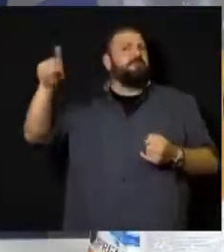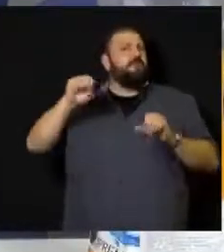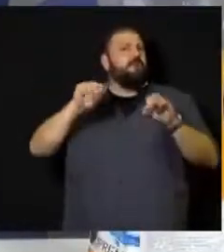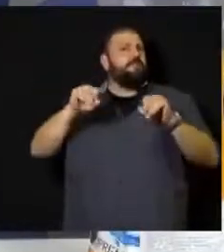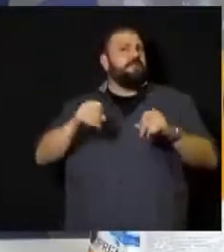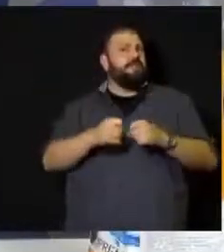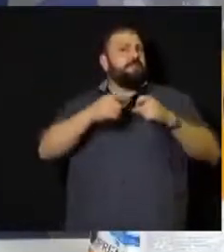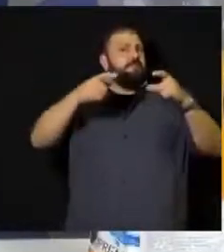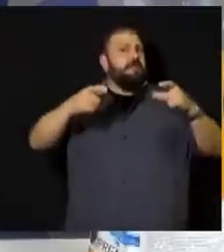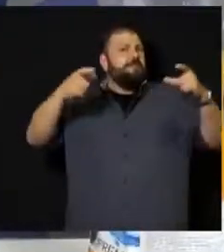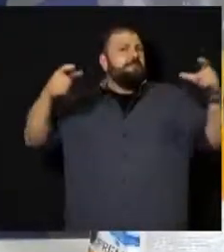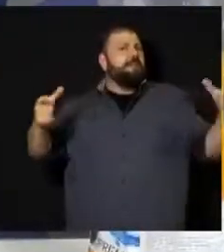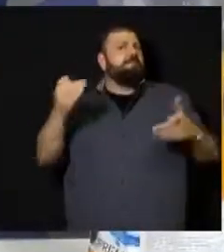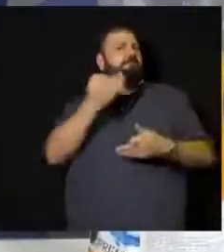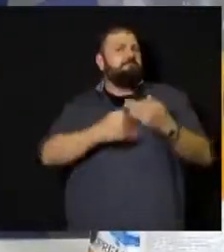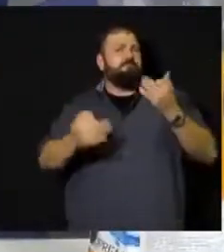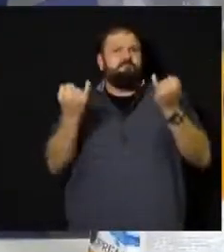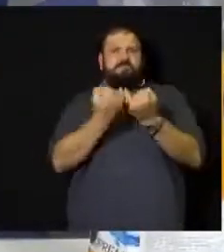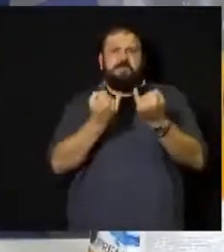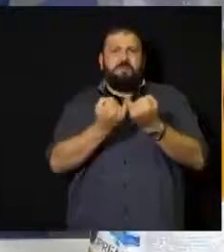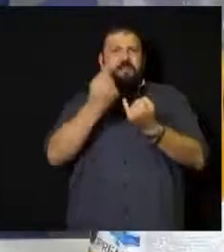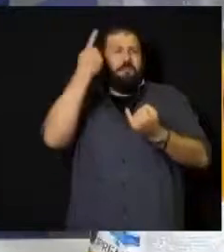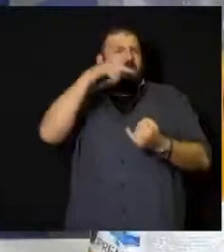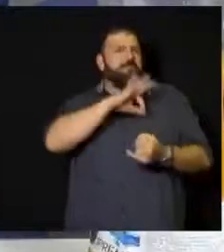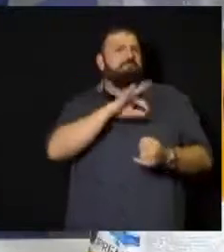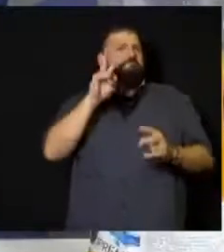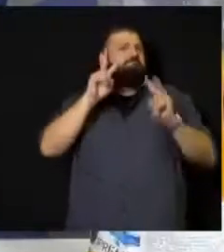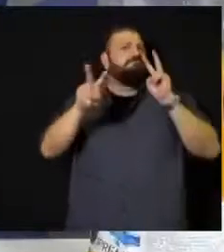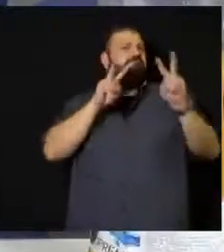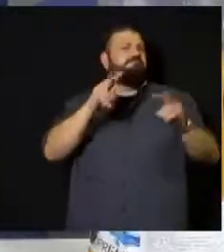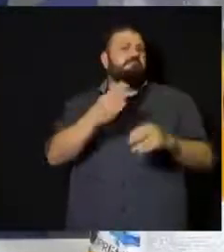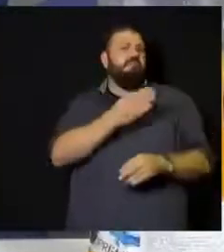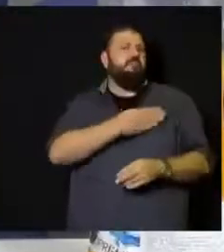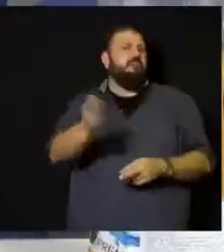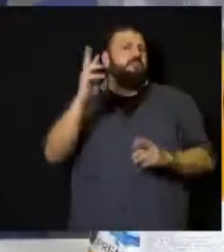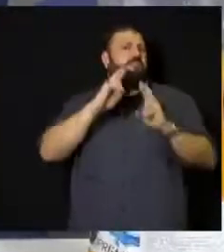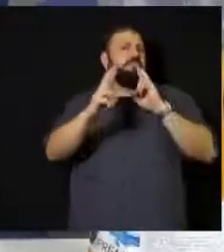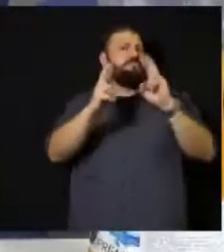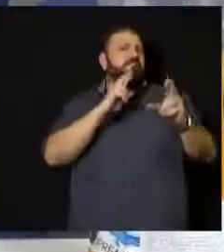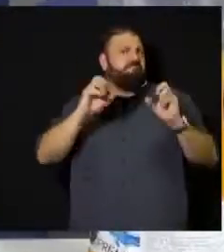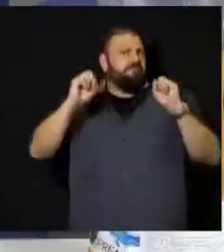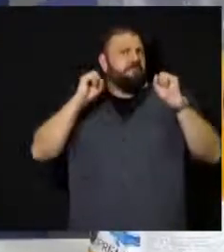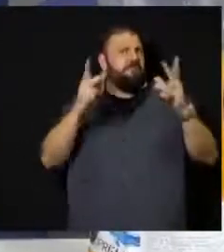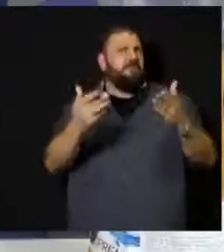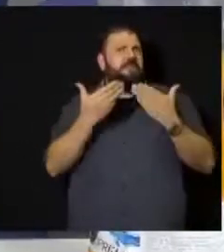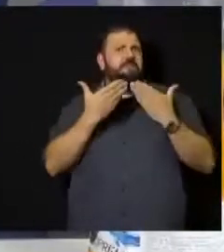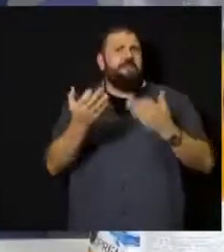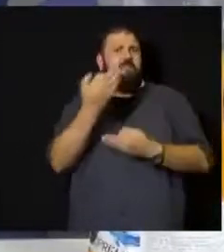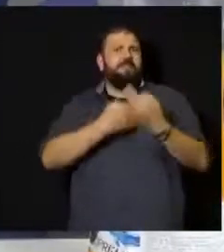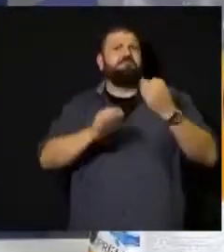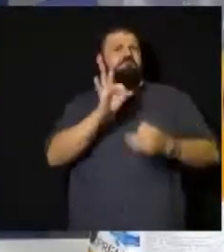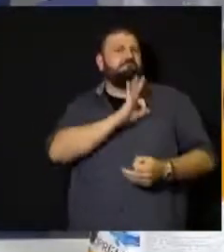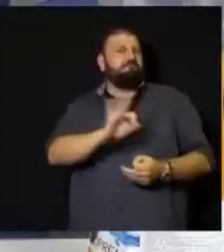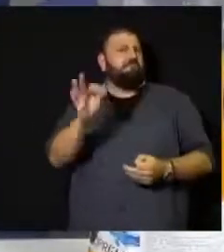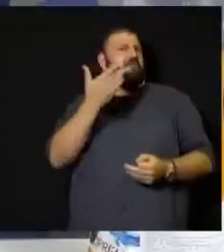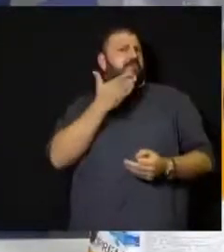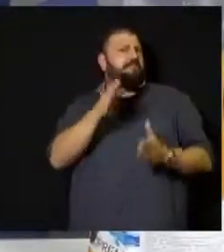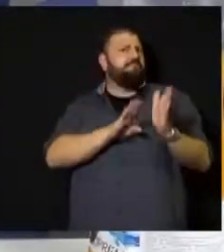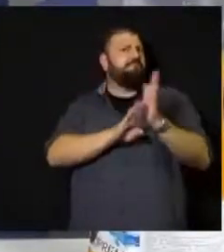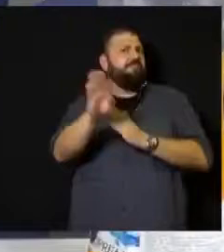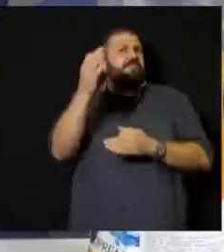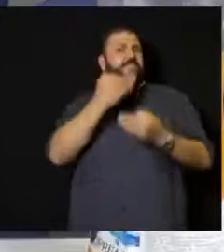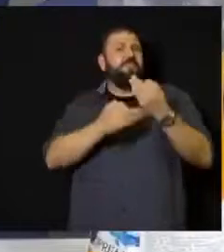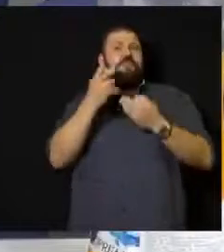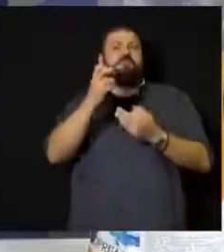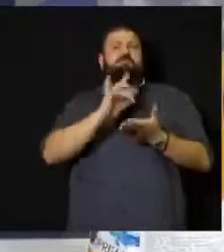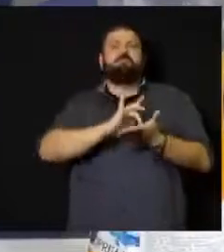everybody's together, yes, at the beginning, but when they started seeing their own results, well, they said, well, it's time for you to open